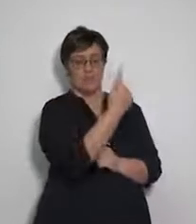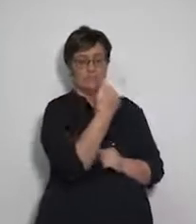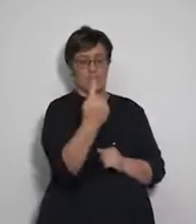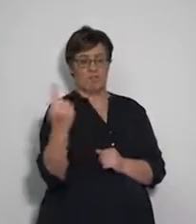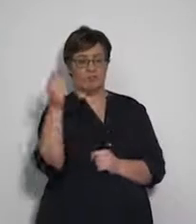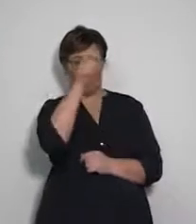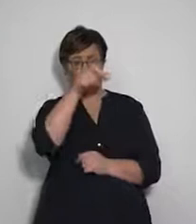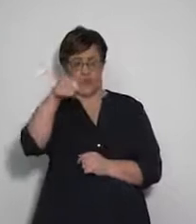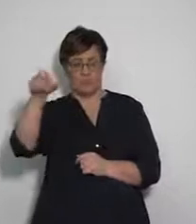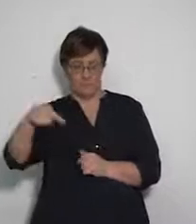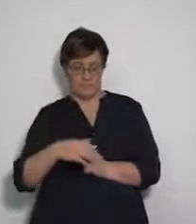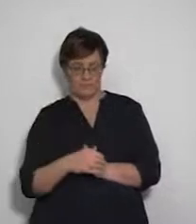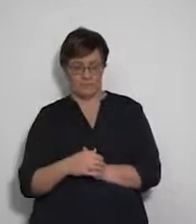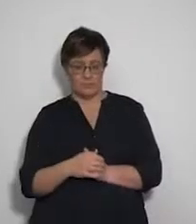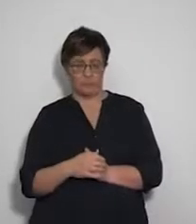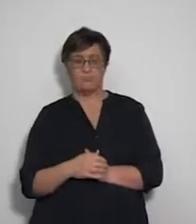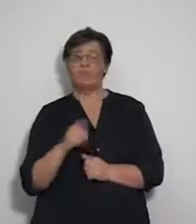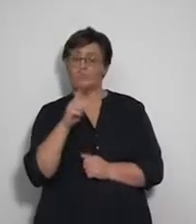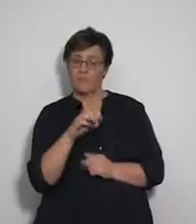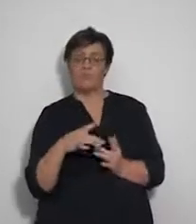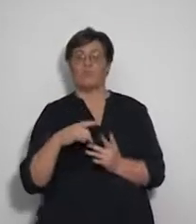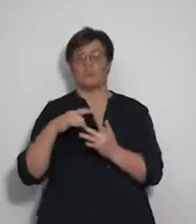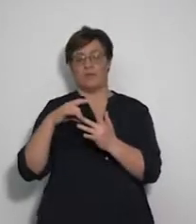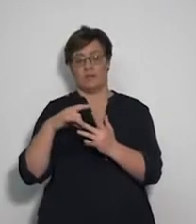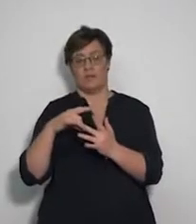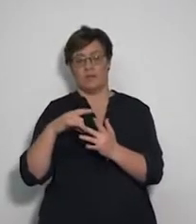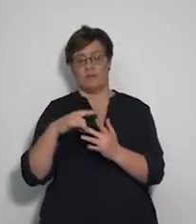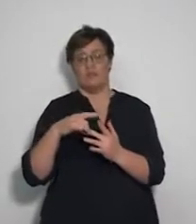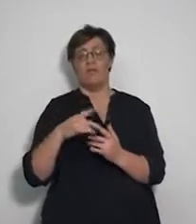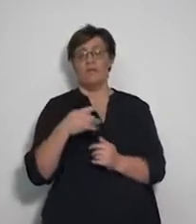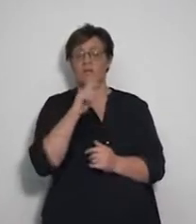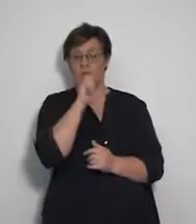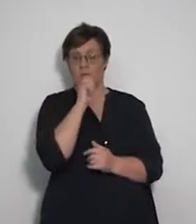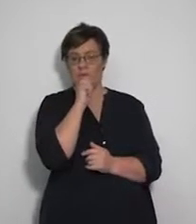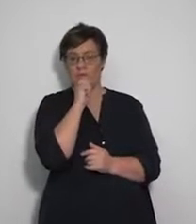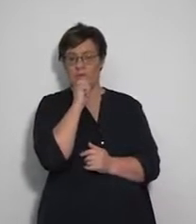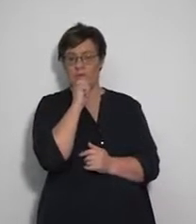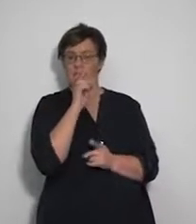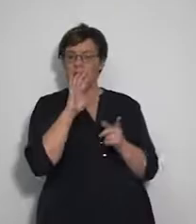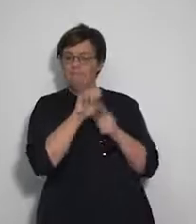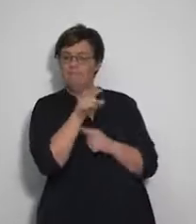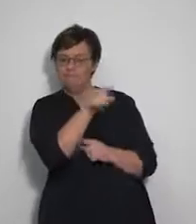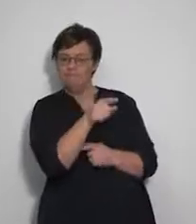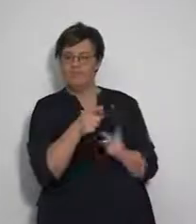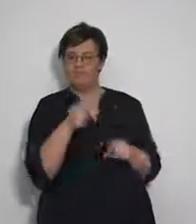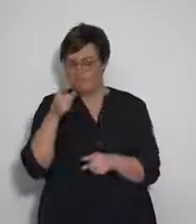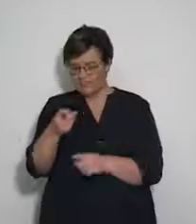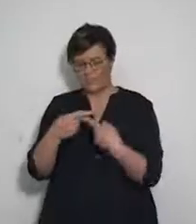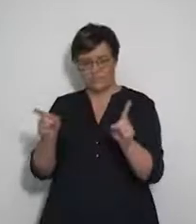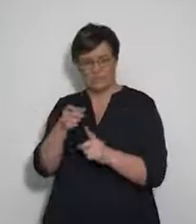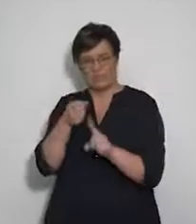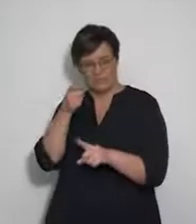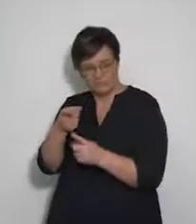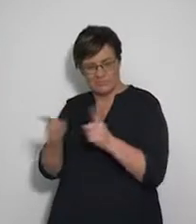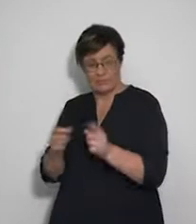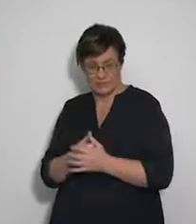each and every individual on Earth. And that is the uniqueness that we use in differentiating individuals.